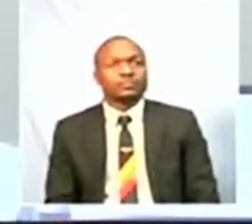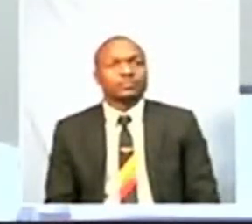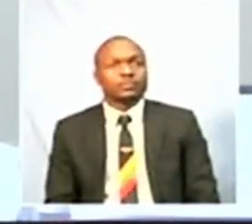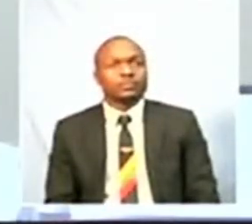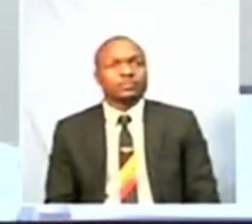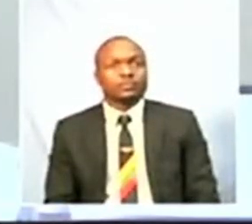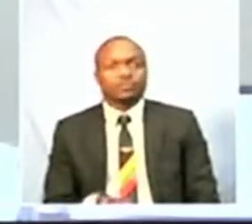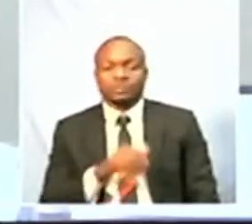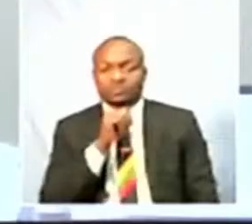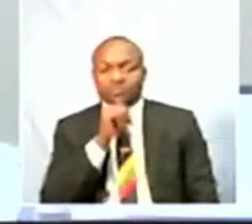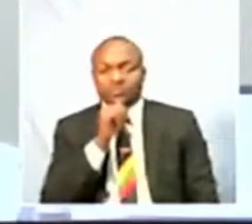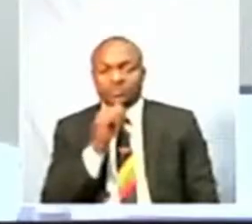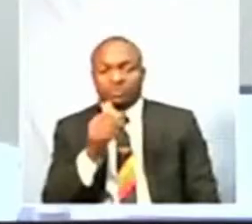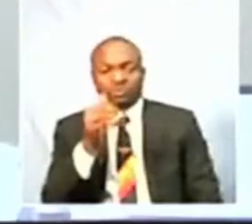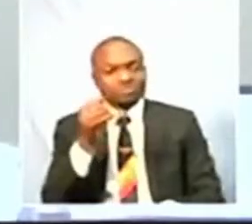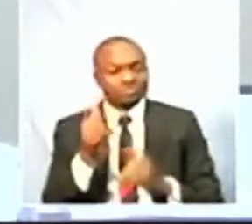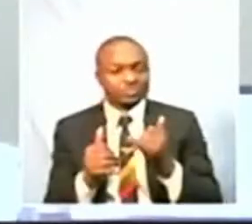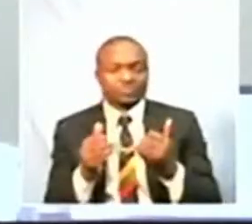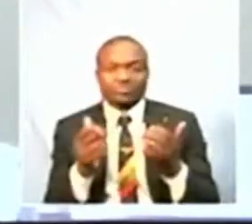not a completion.